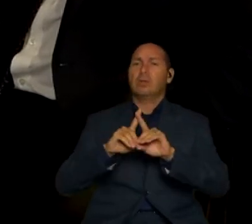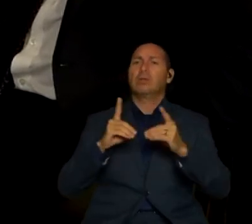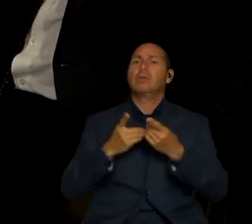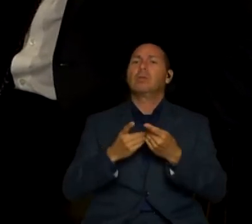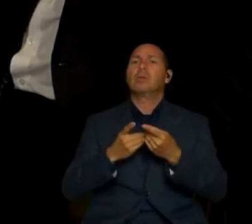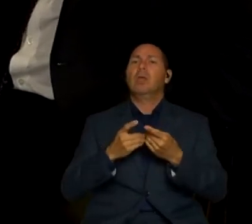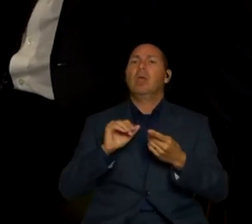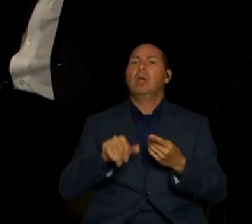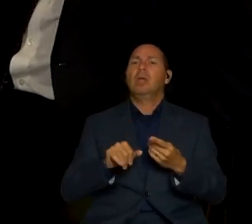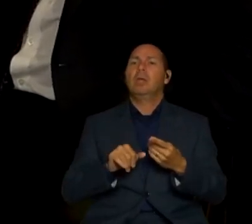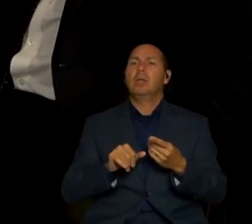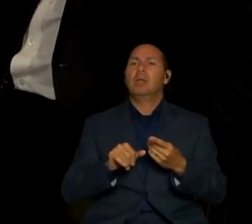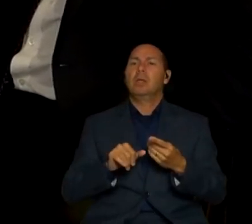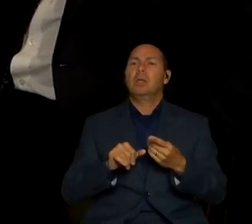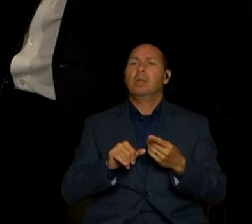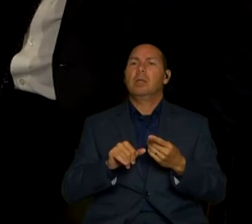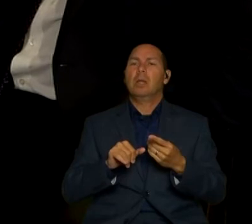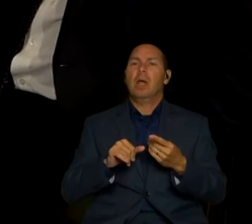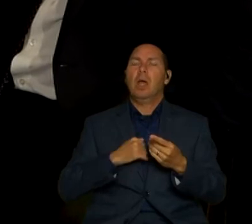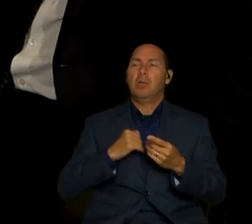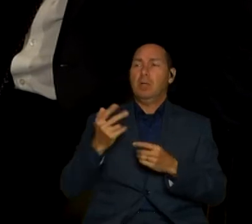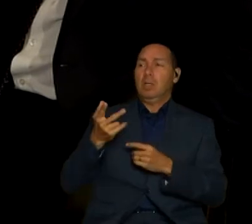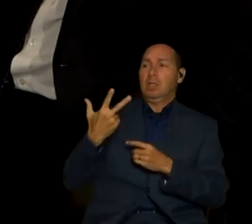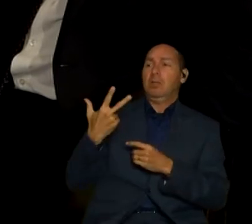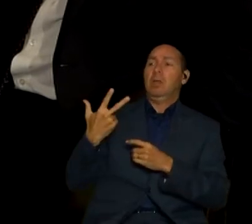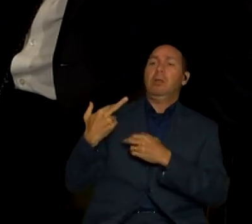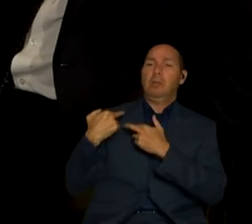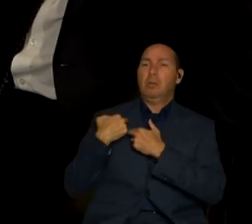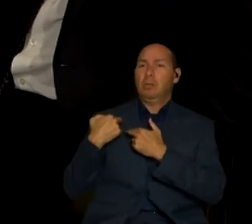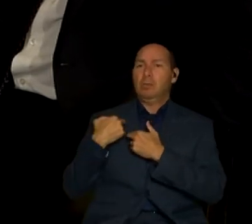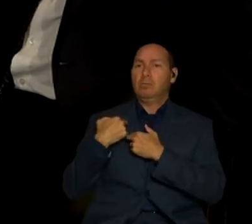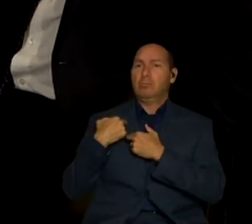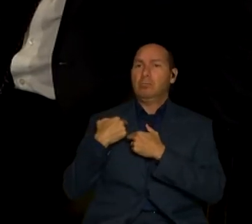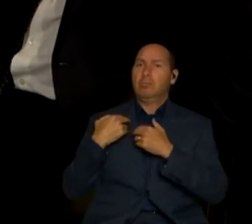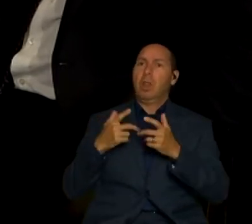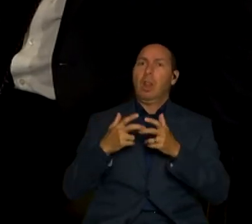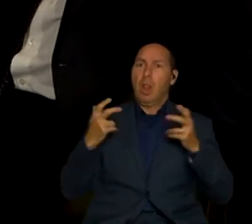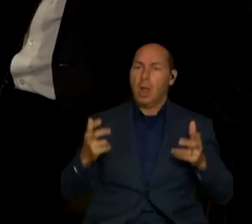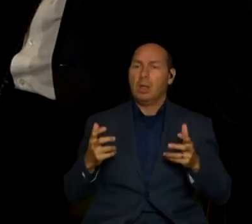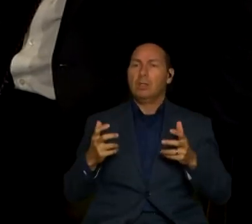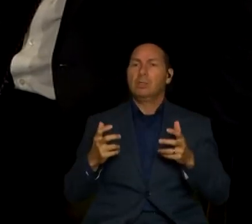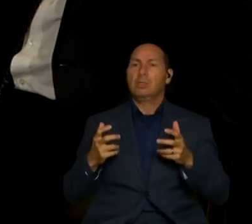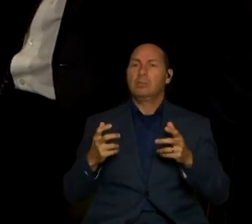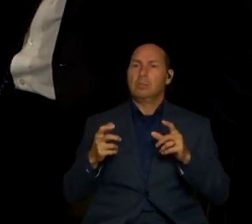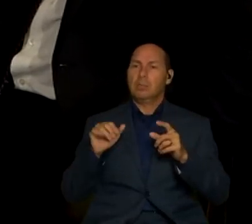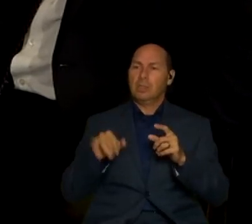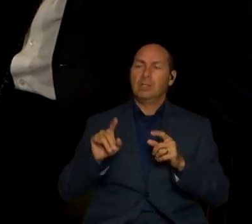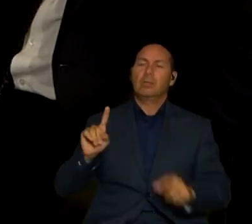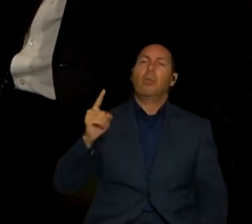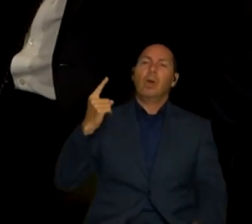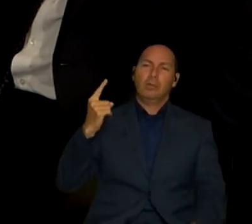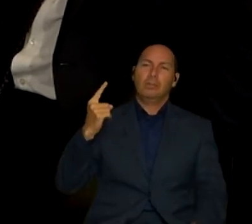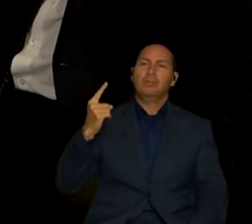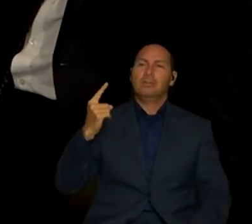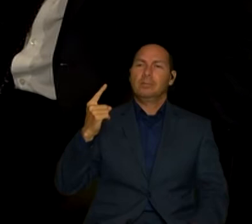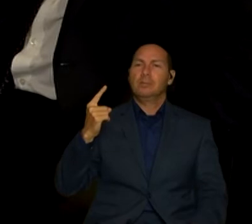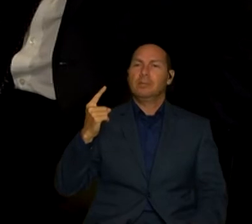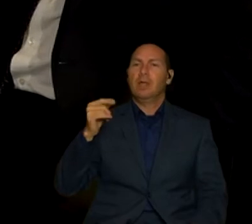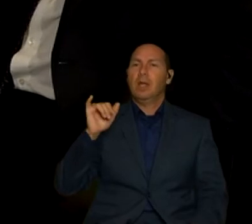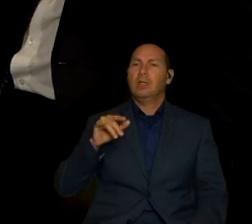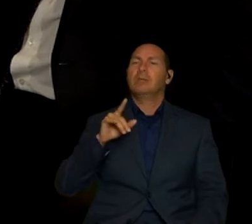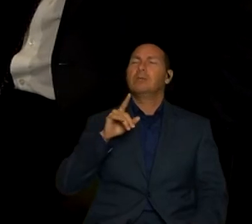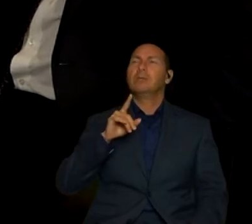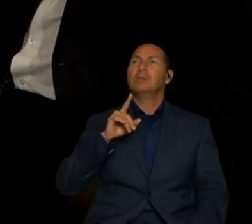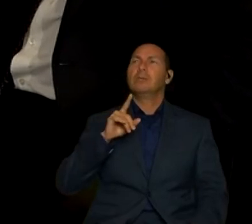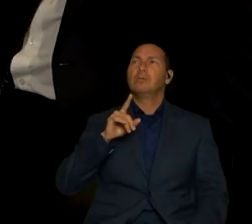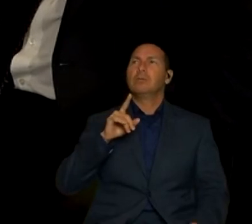biggest tasks that I have on hand as a Secretary of Treasury to actually complete the transformation